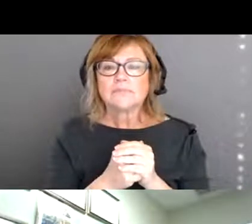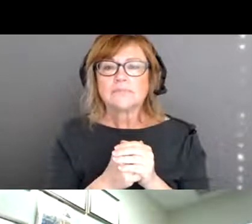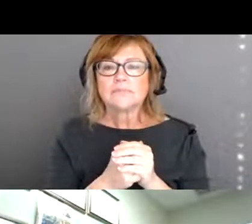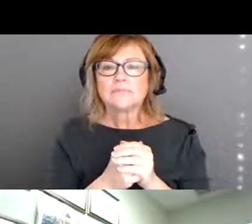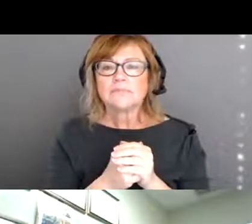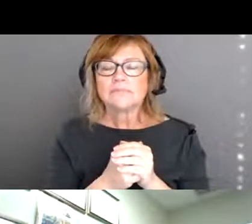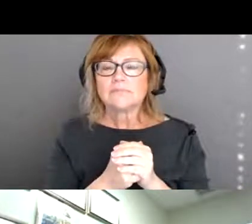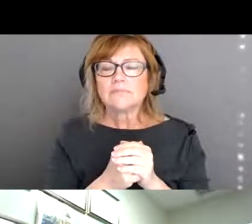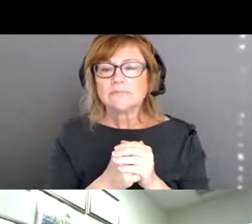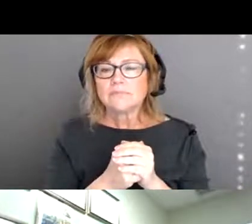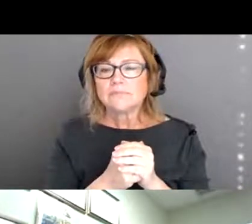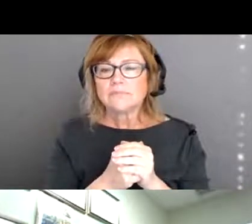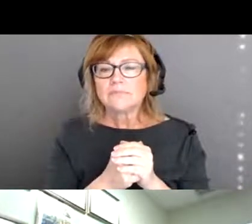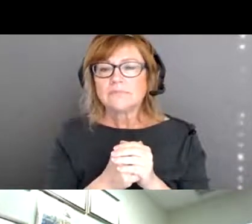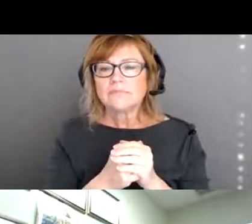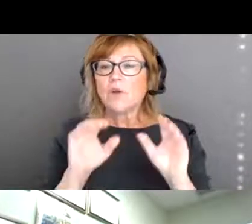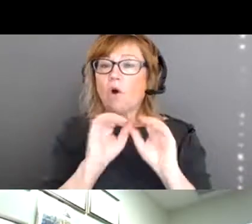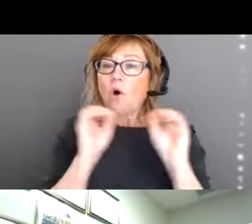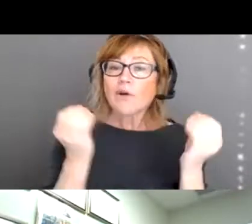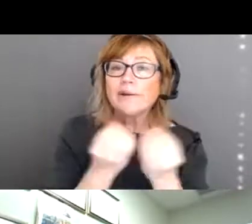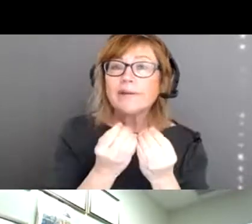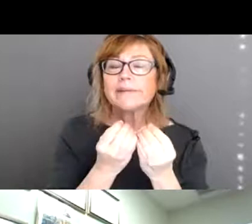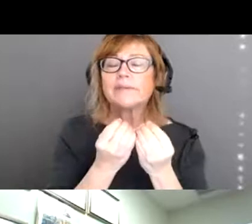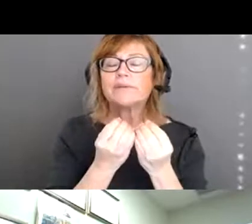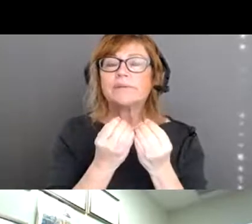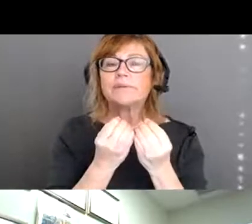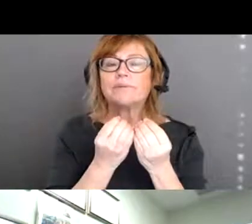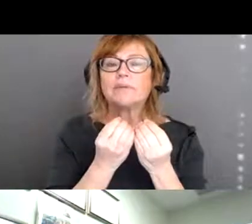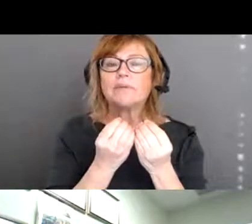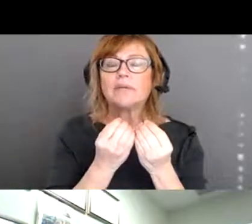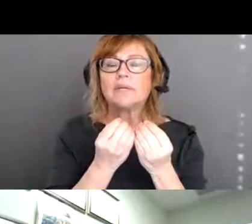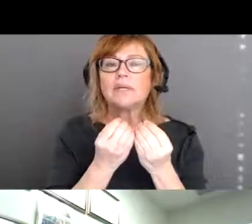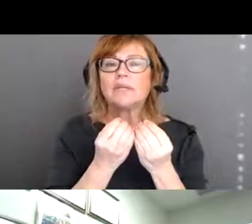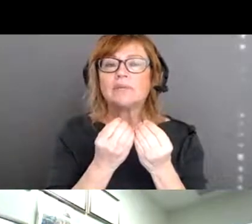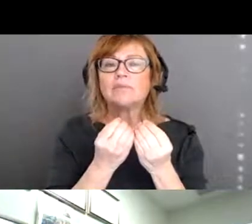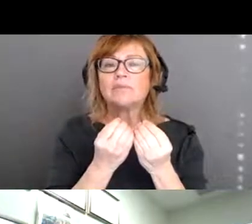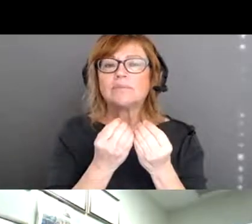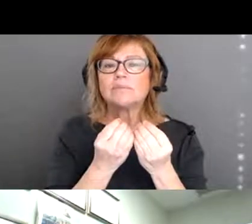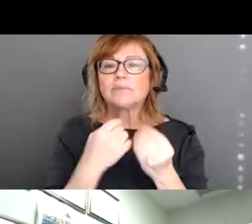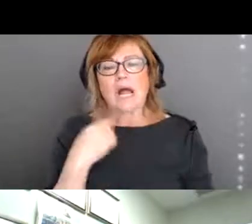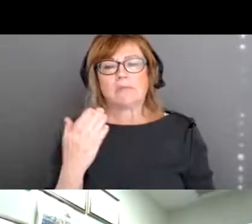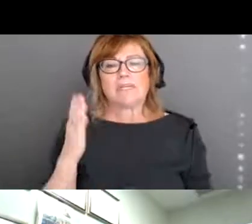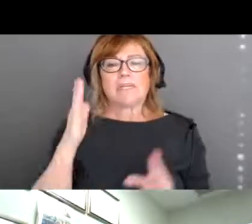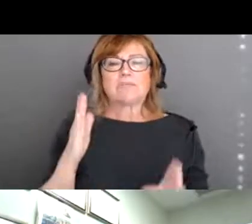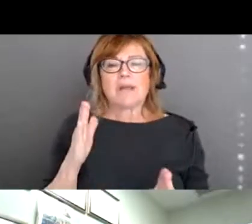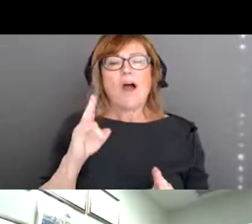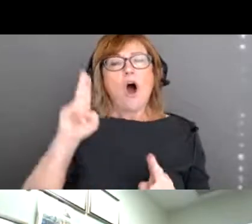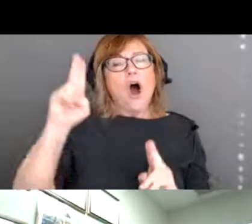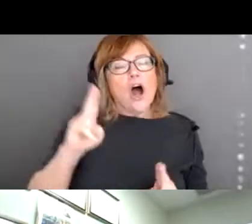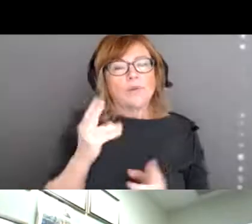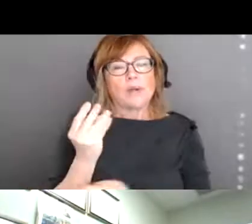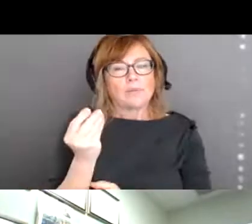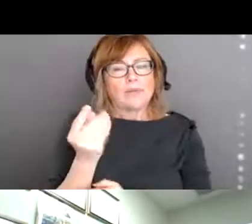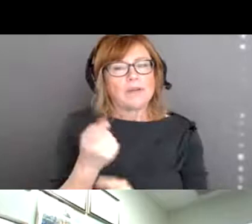ties to any organizations, and as a speaker, I received an honorarium from the Elder